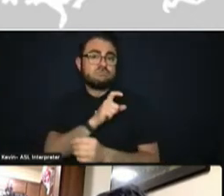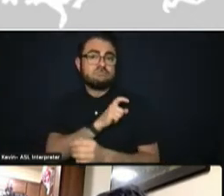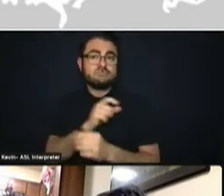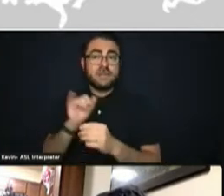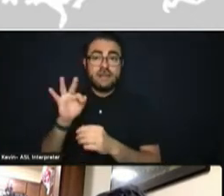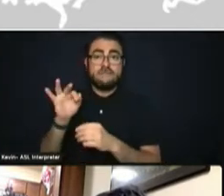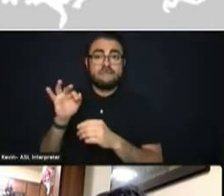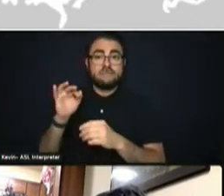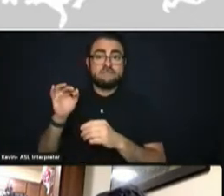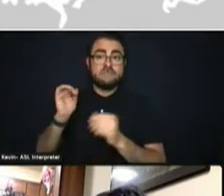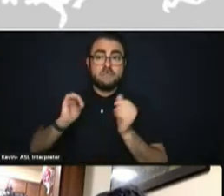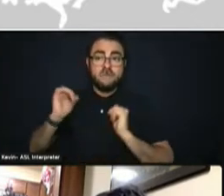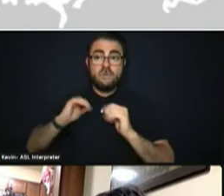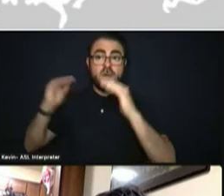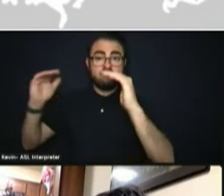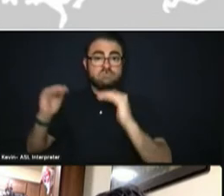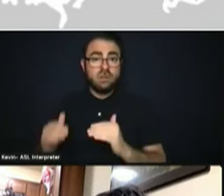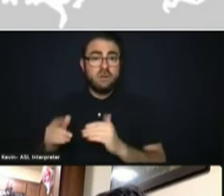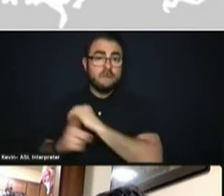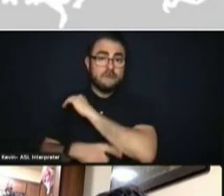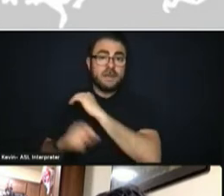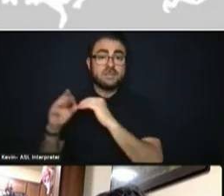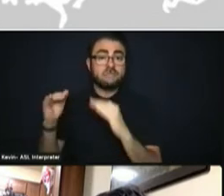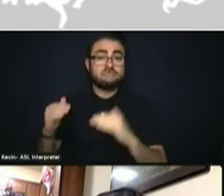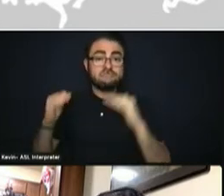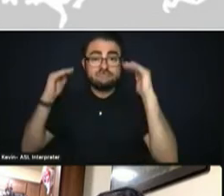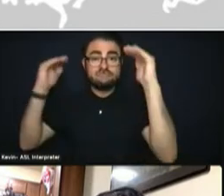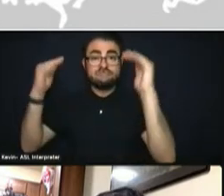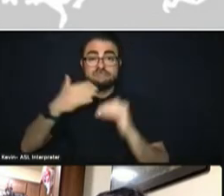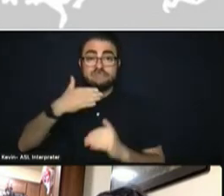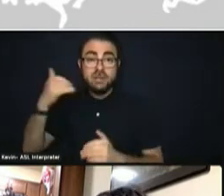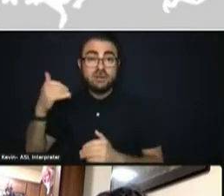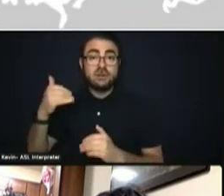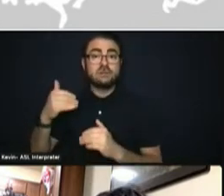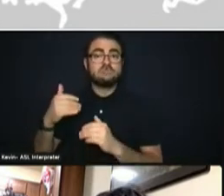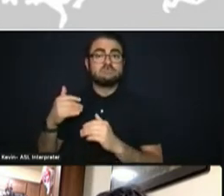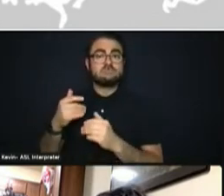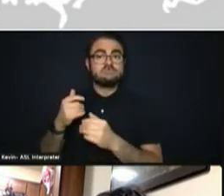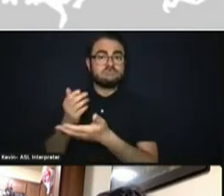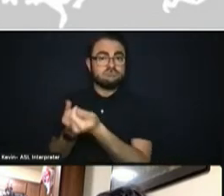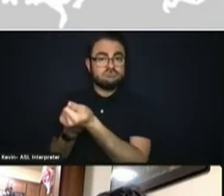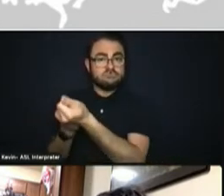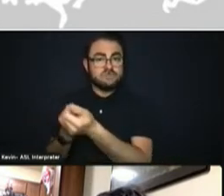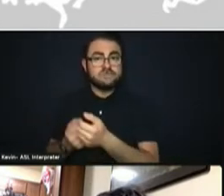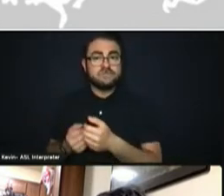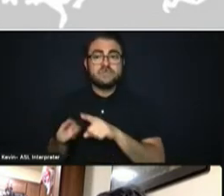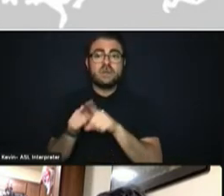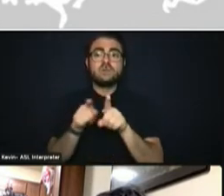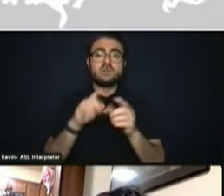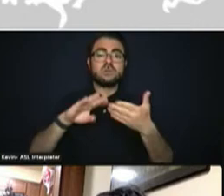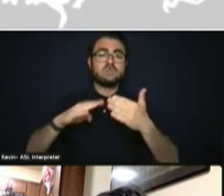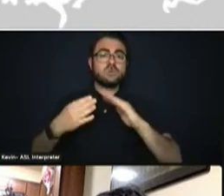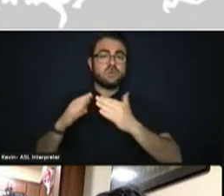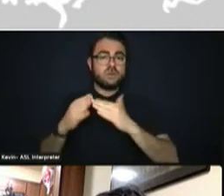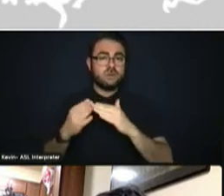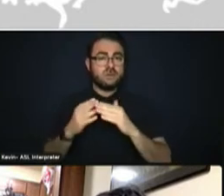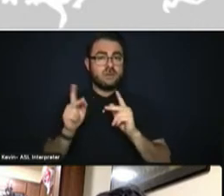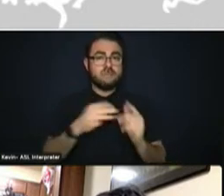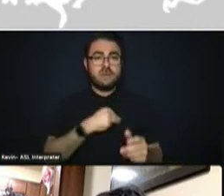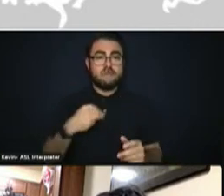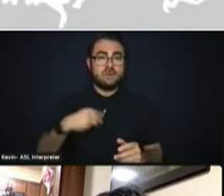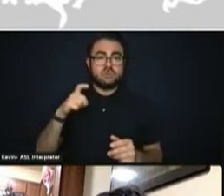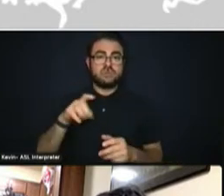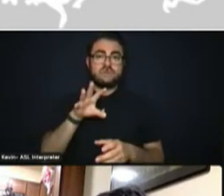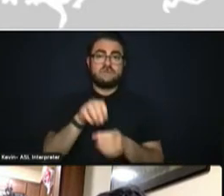above standards. In addition, I think community members should also be invited to help assist in procedural justice training for all officers